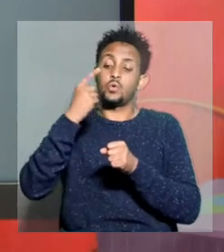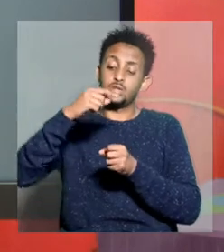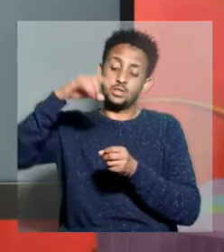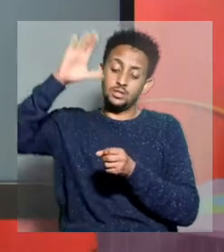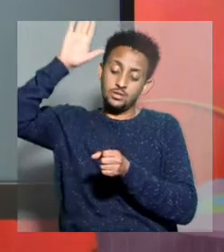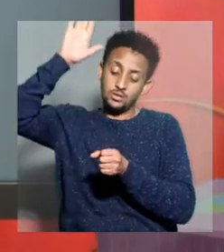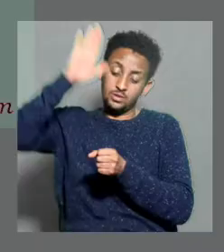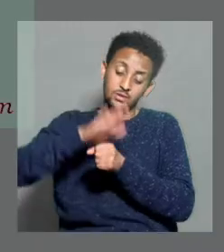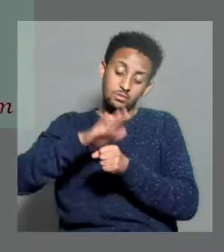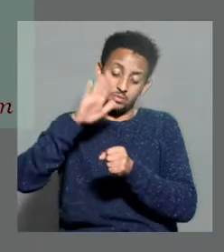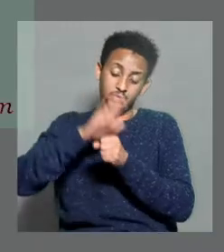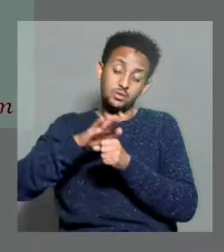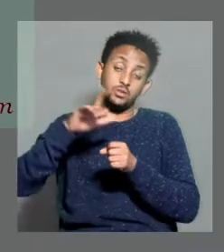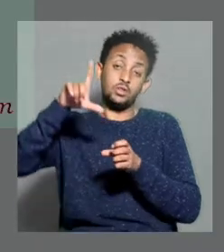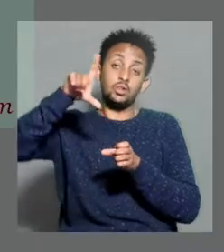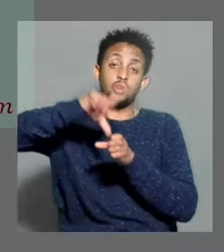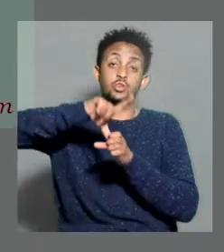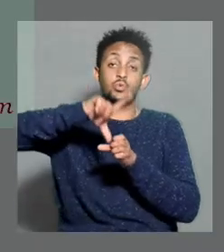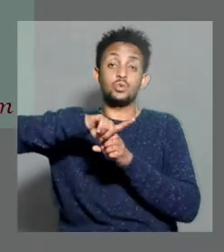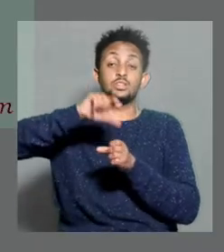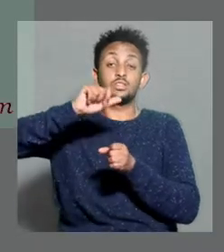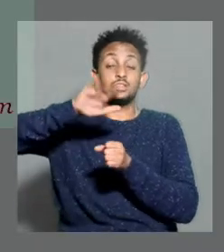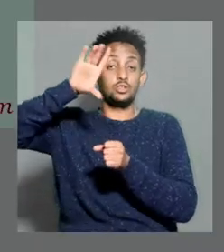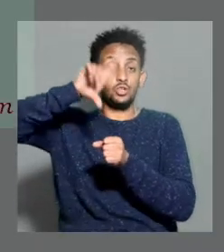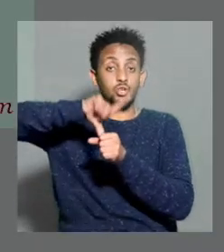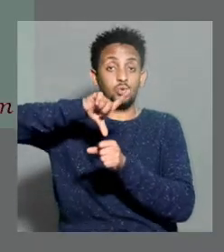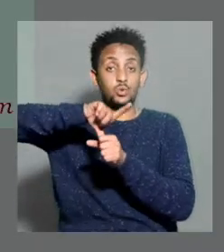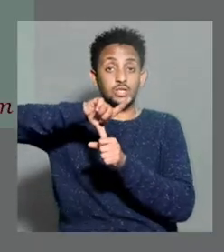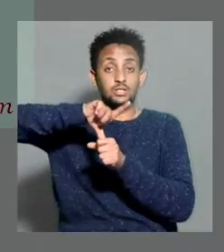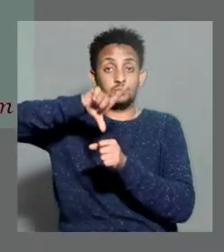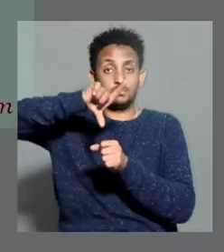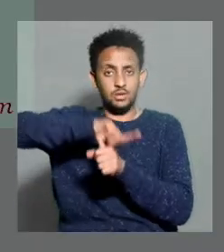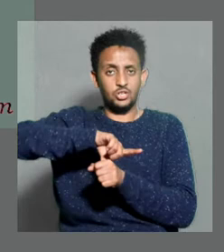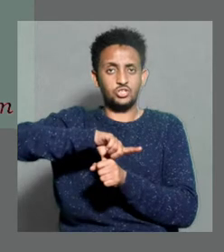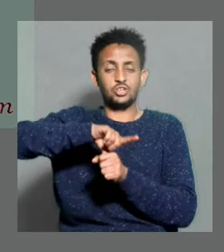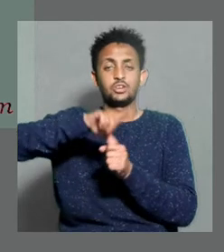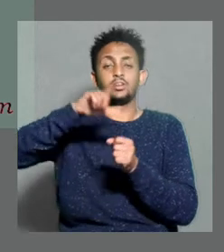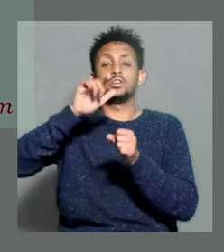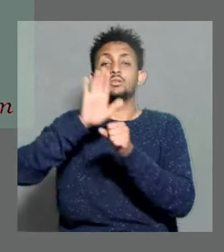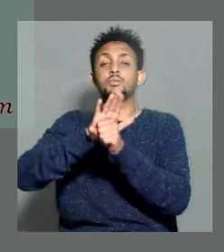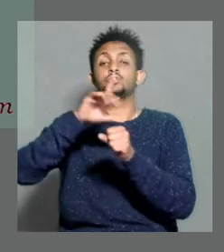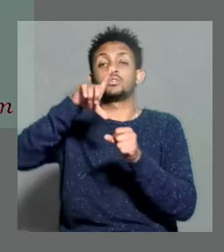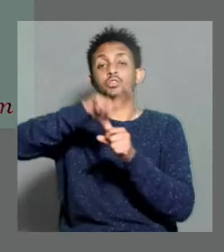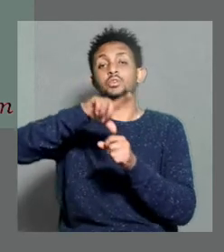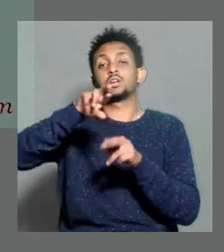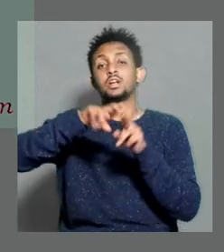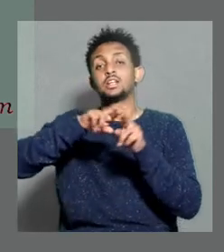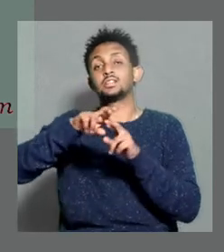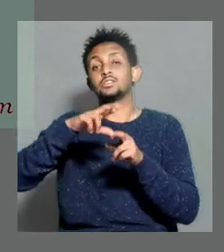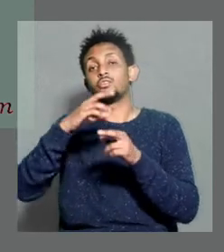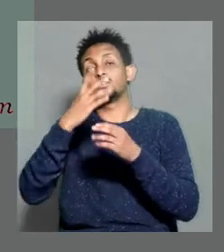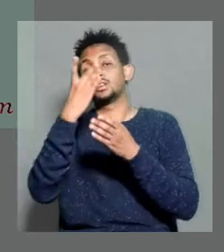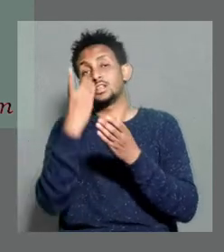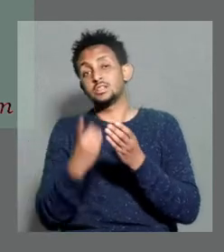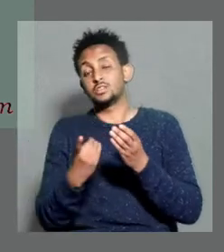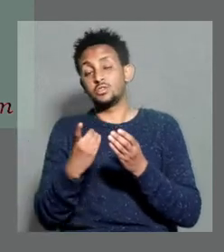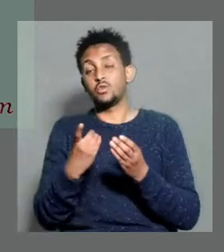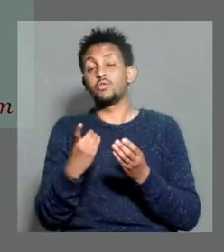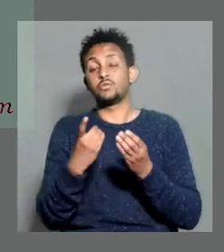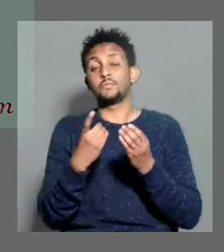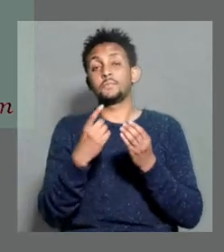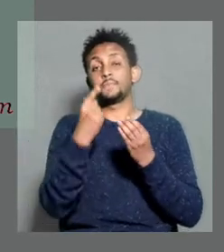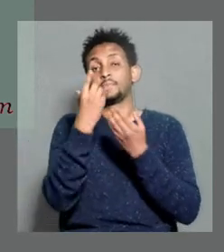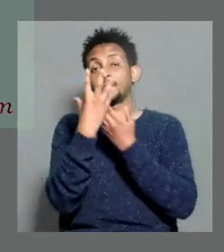of the liquid is known to be pressure of the liquid. Pressure of the liquid is related with that of density of the fluid,